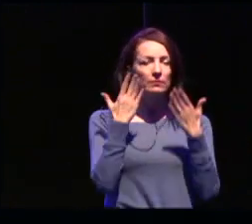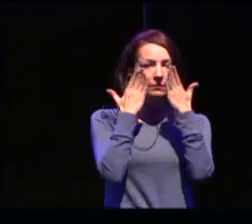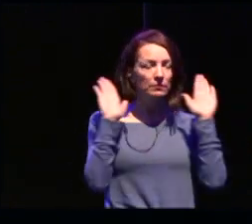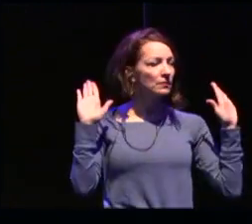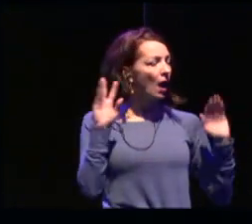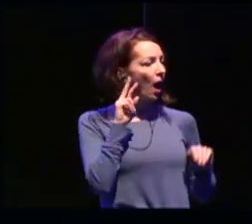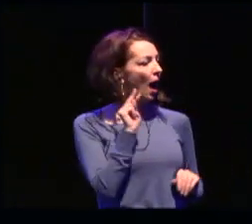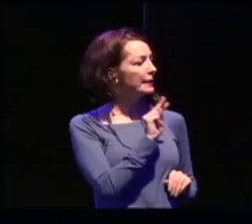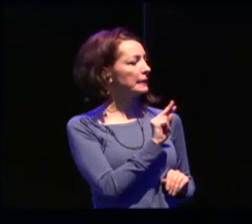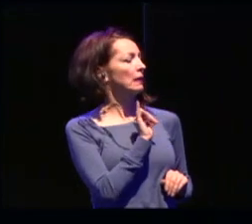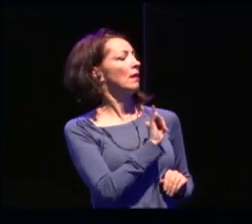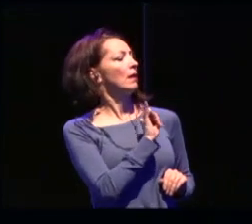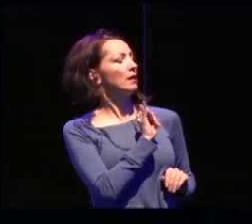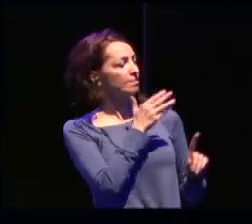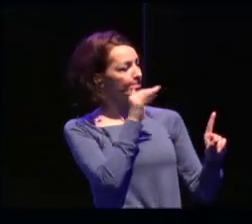them.